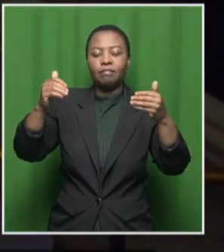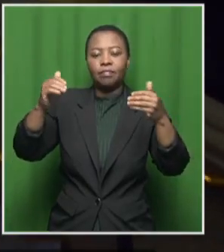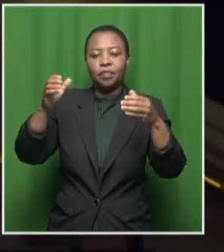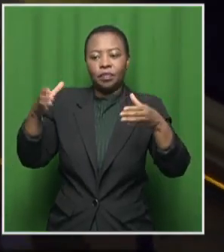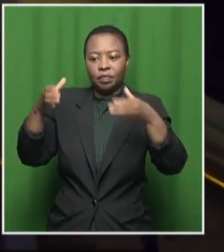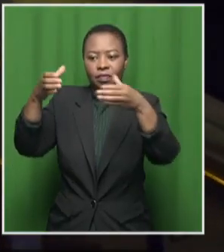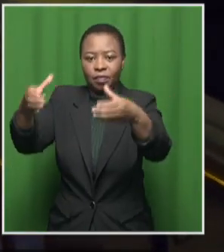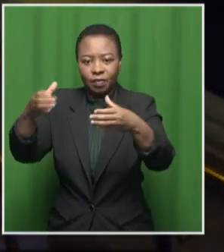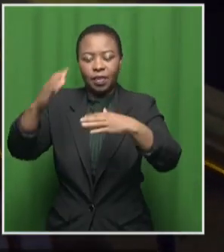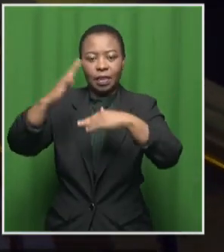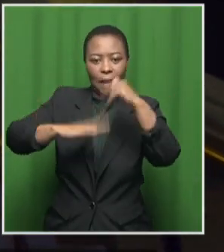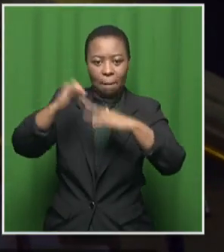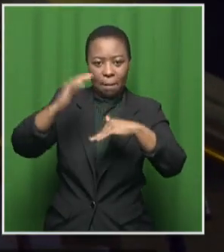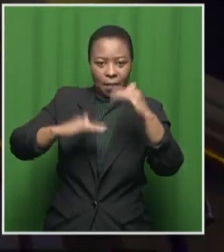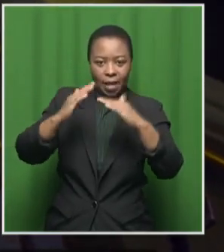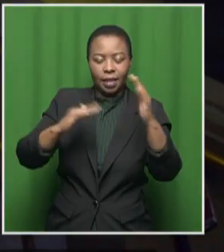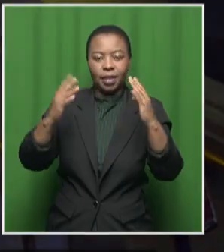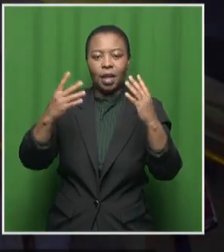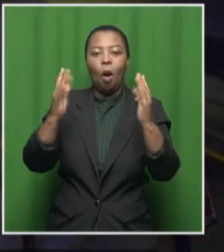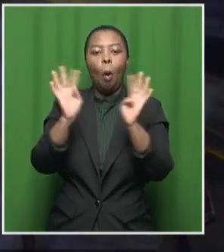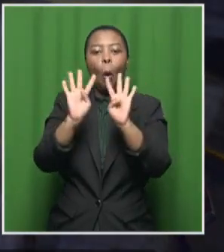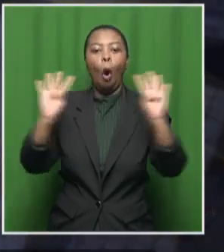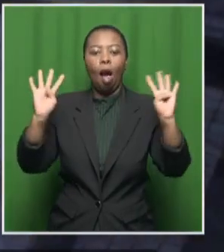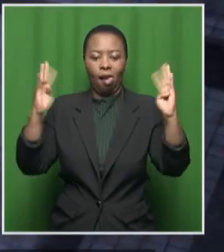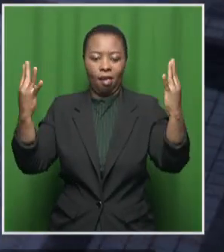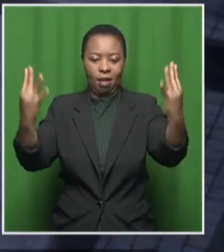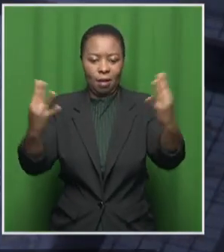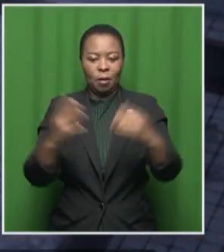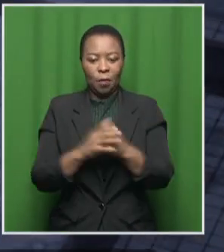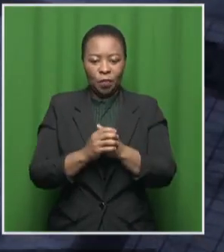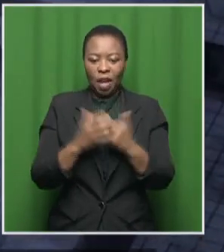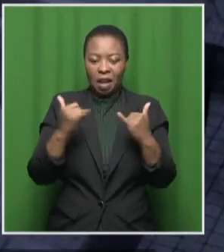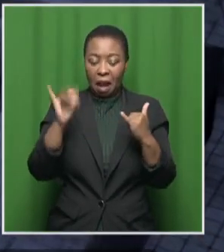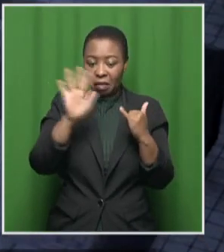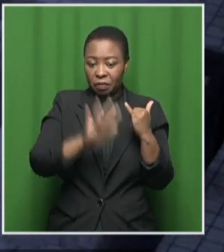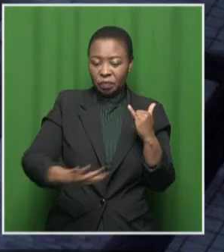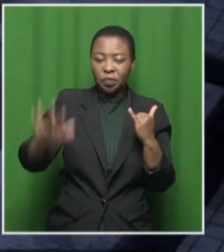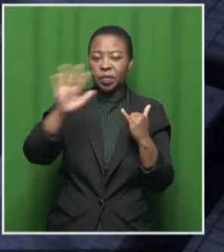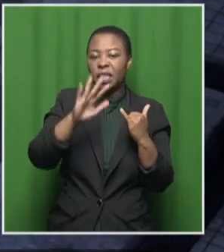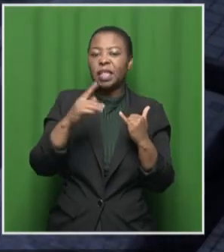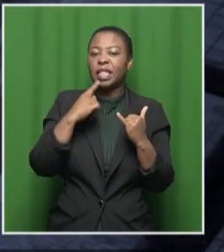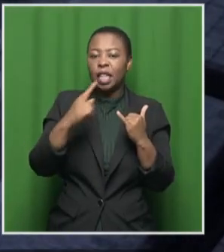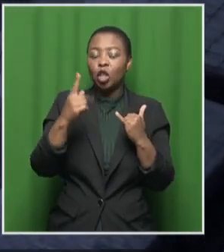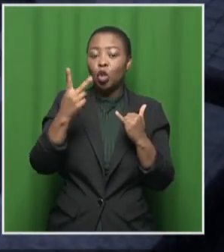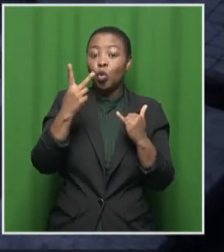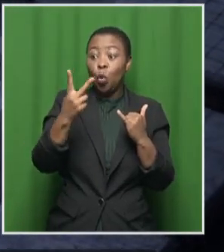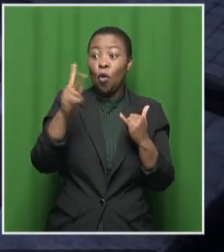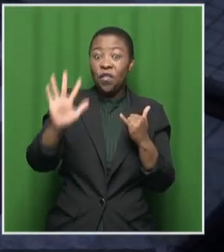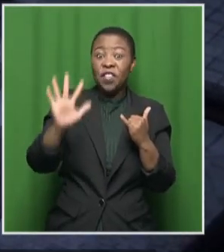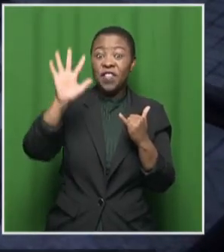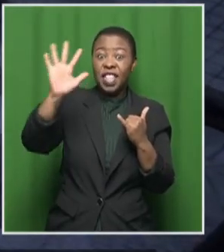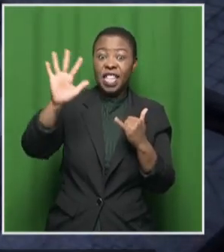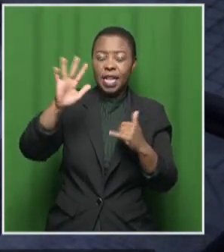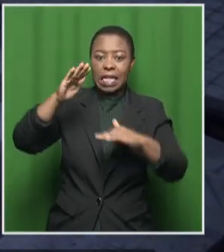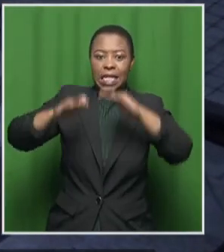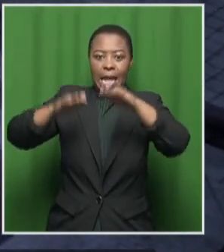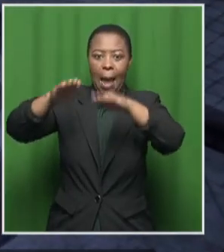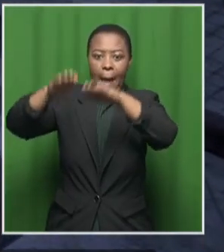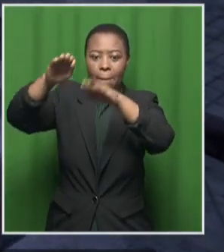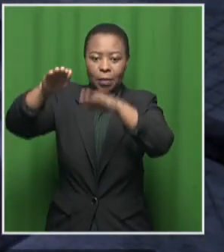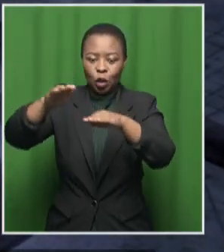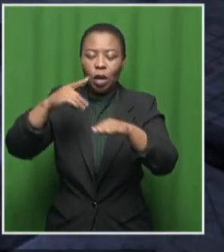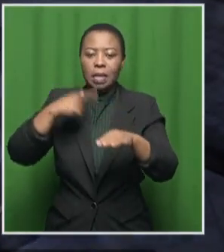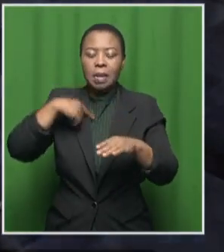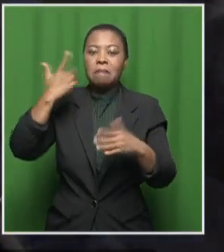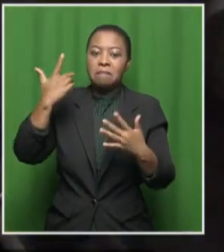We then made our way from the base to a lookout pedestal of the monument, learning that it took 215 steps. So we opted for a